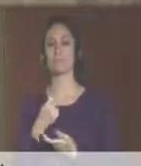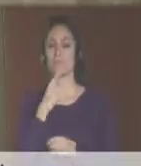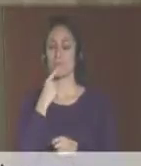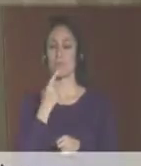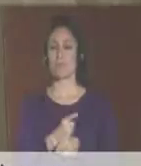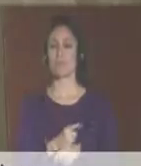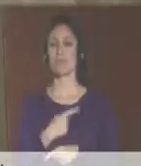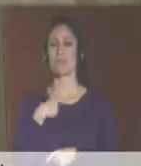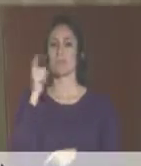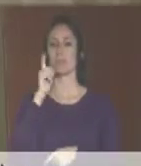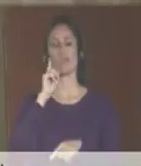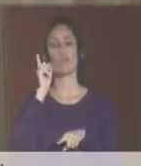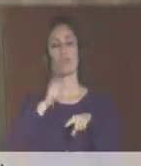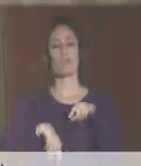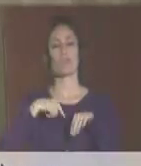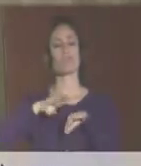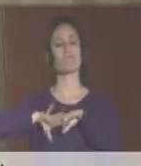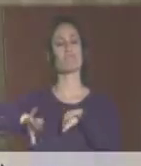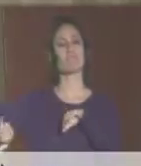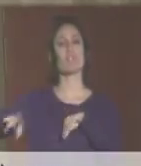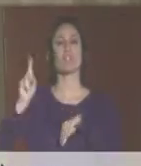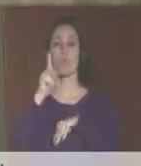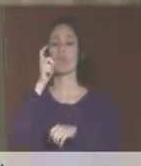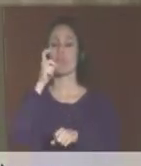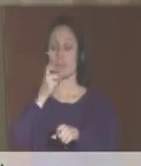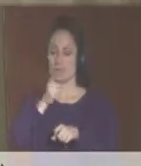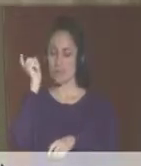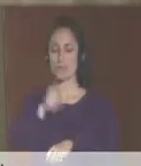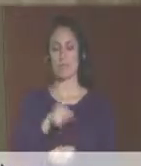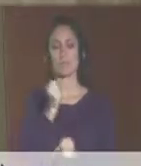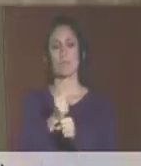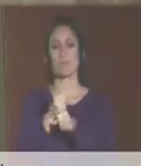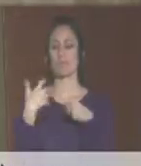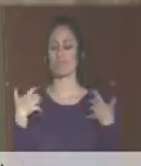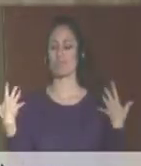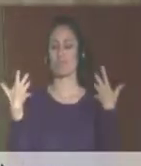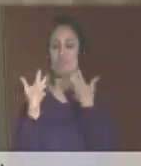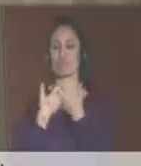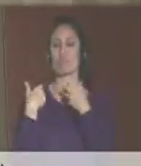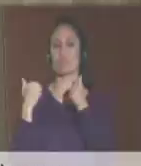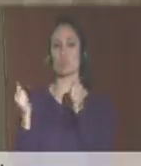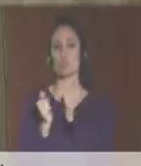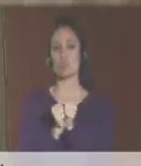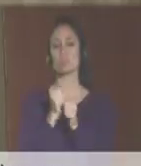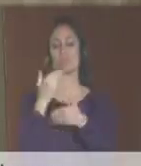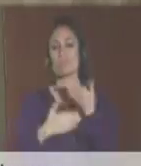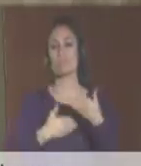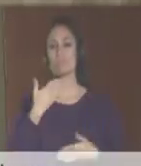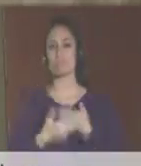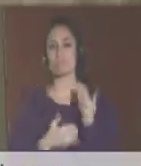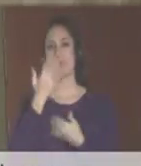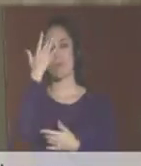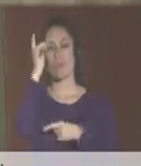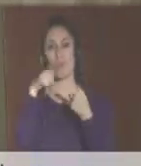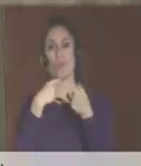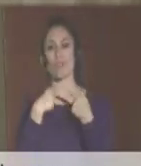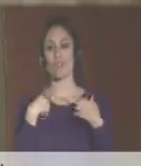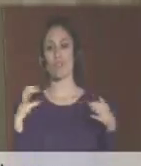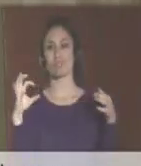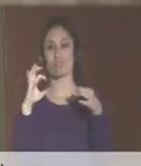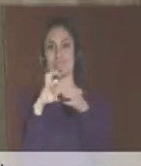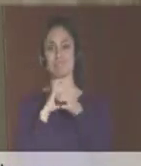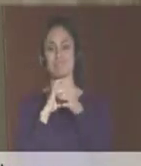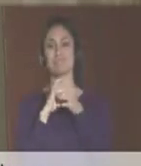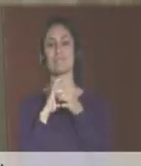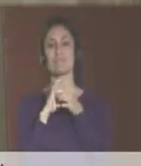for answers is very important. And I believe the following, that when we gather